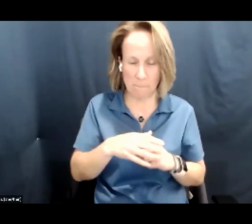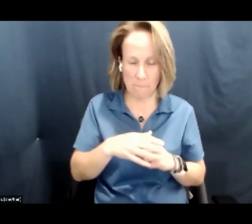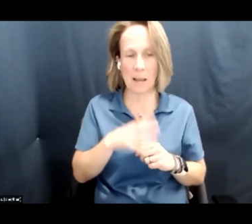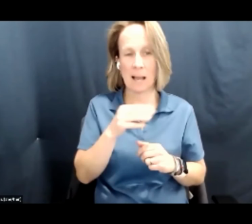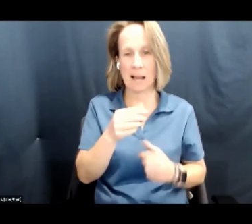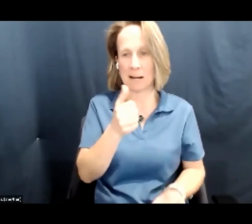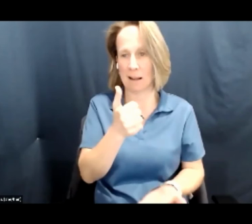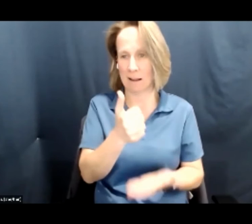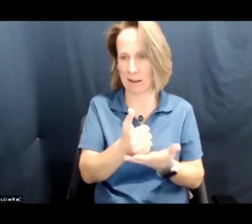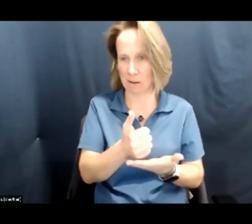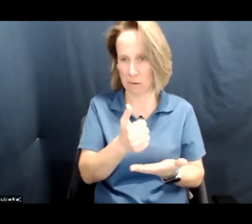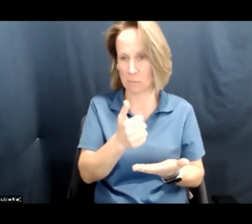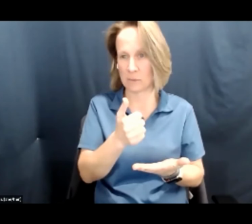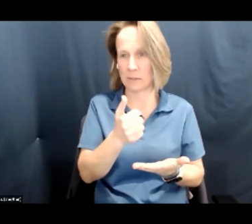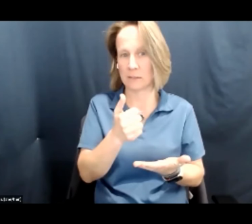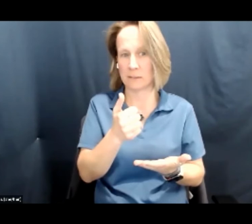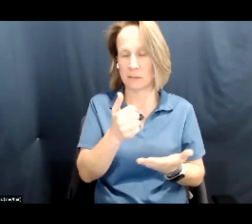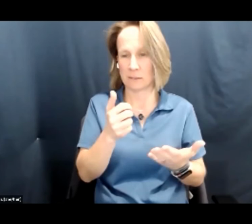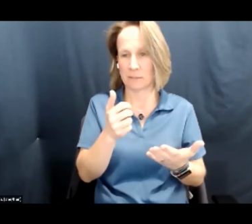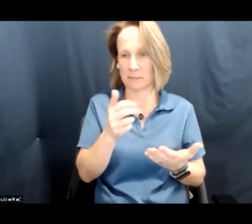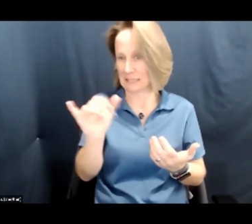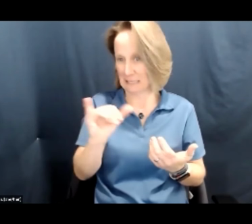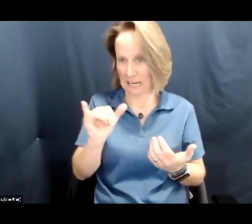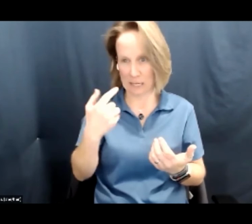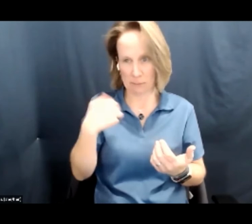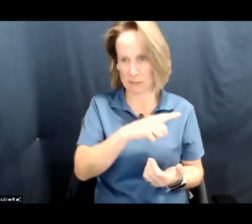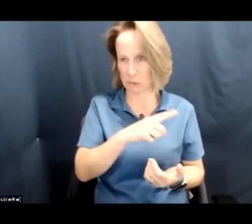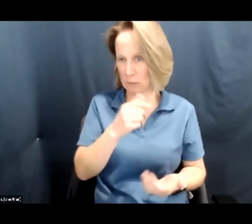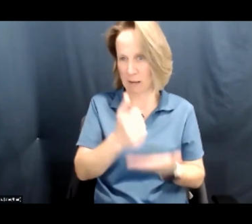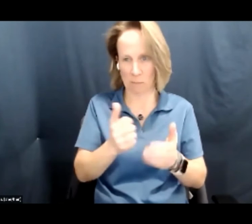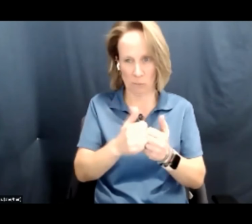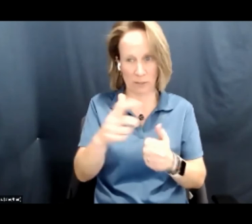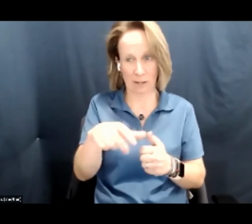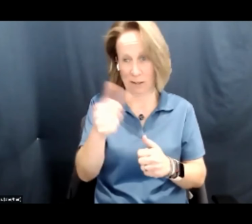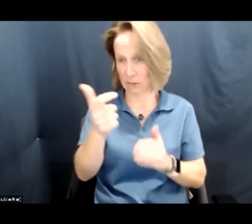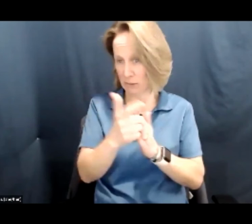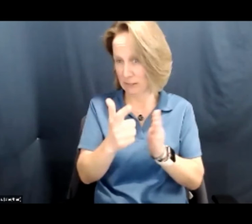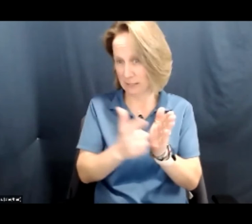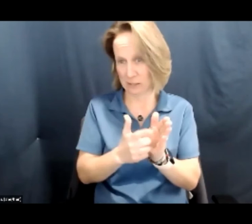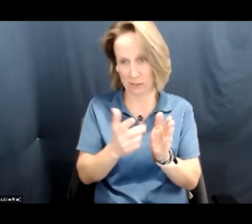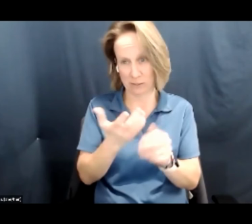that we do with other legal issues when we're providing legal advocacy.